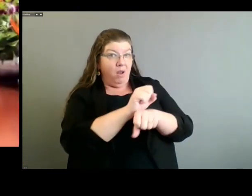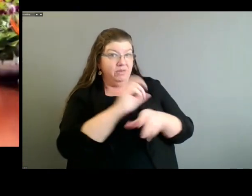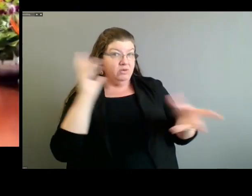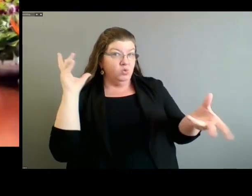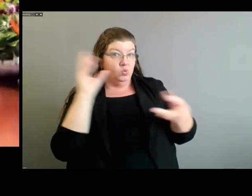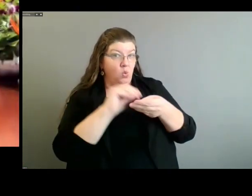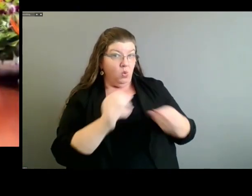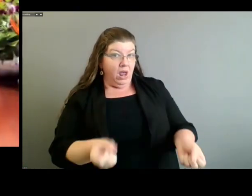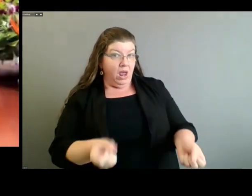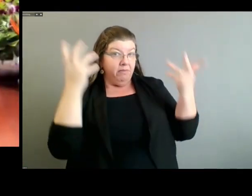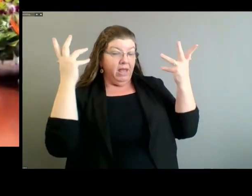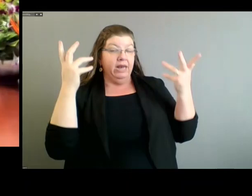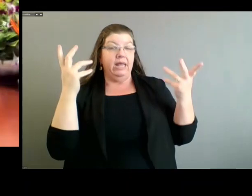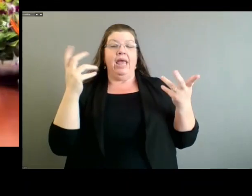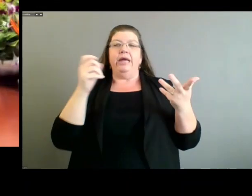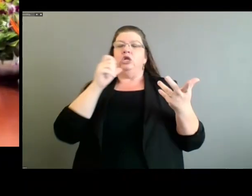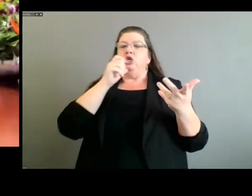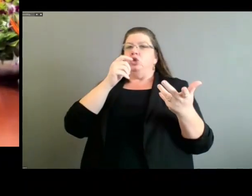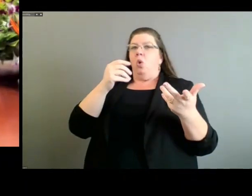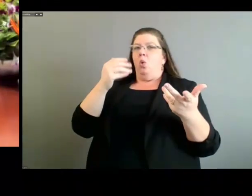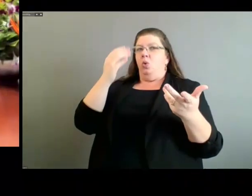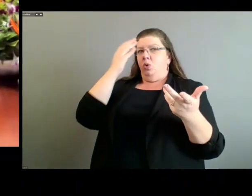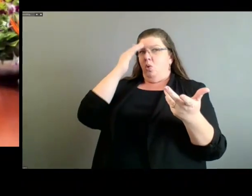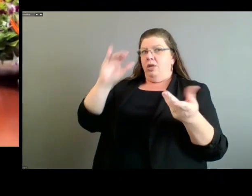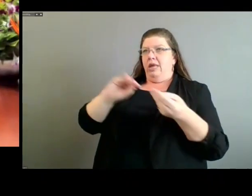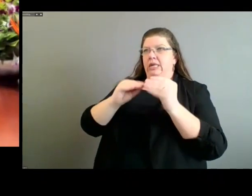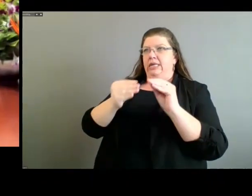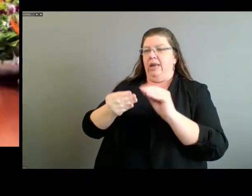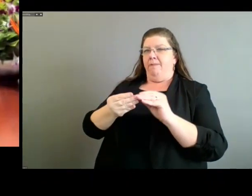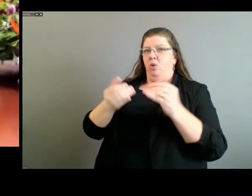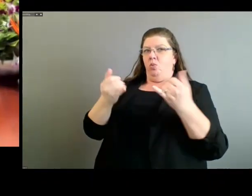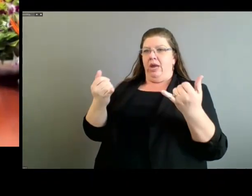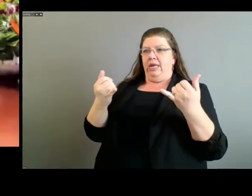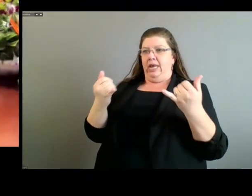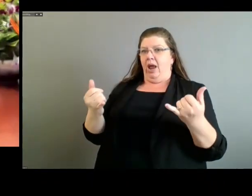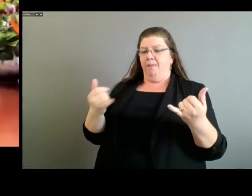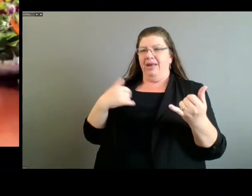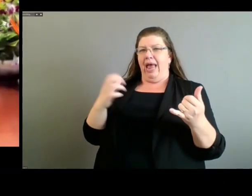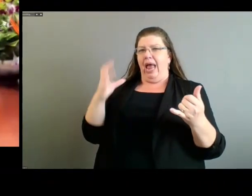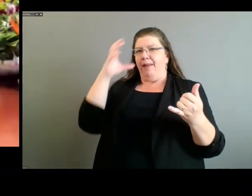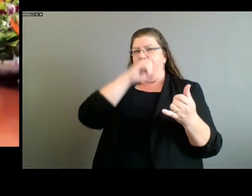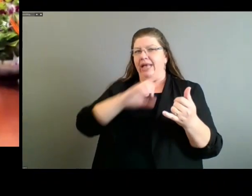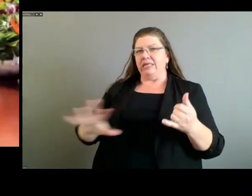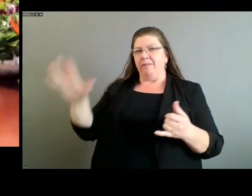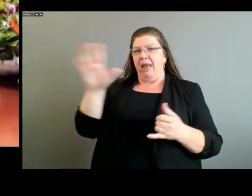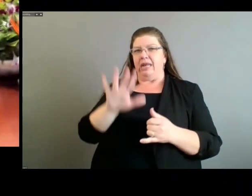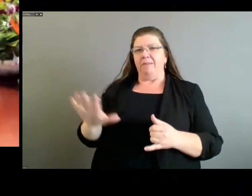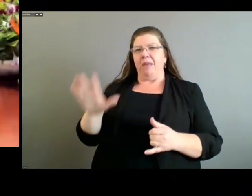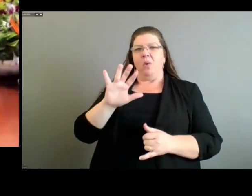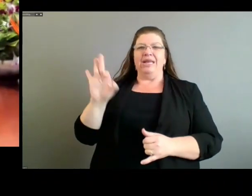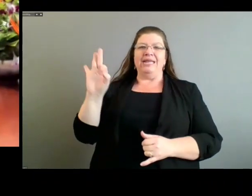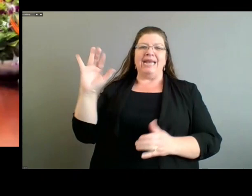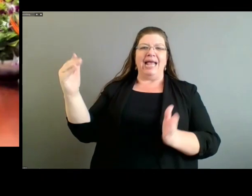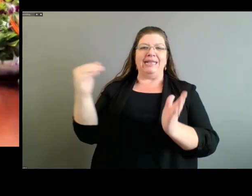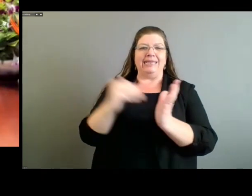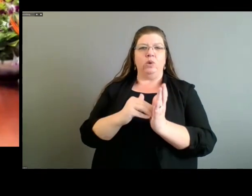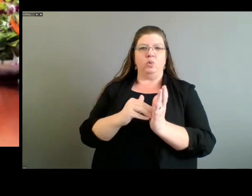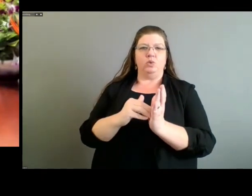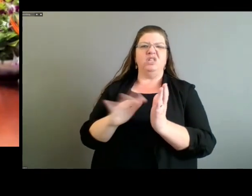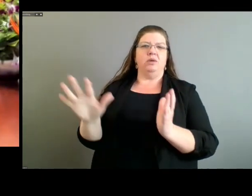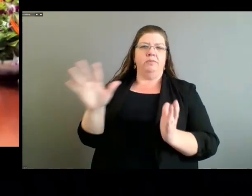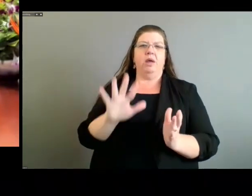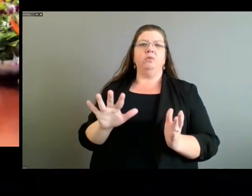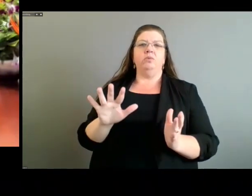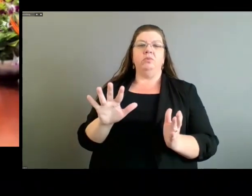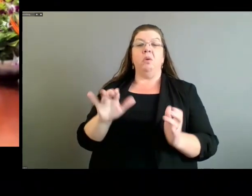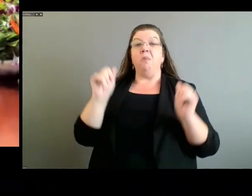I don't have it off of my top of my head, but I'm estimating it to be around 9,000.